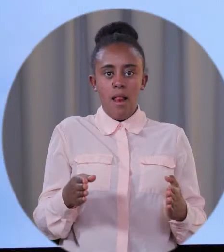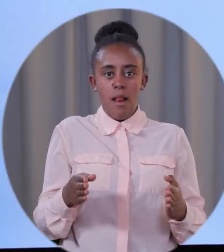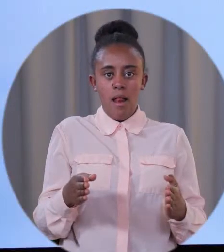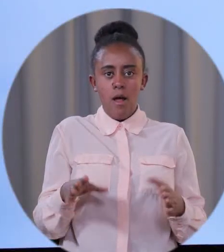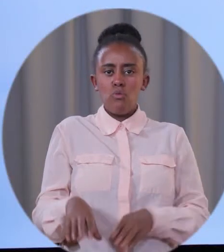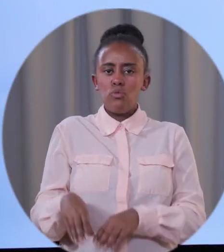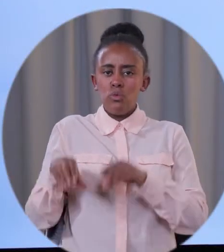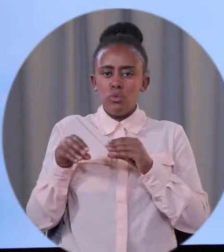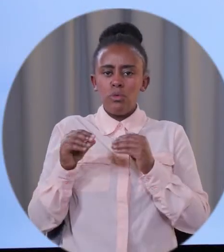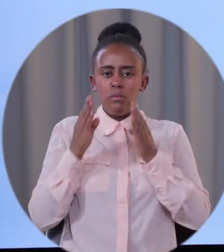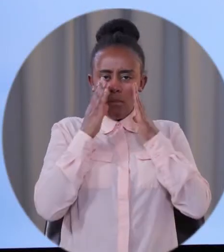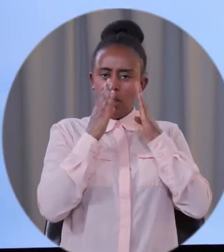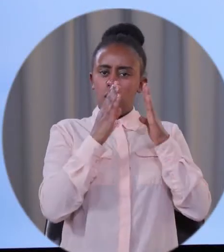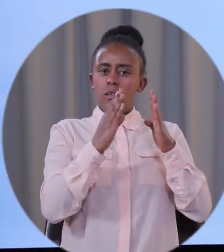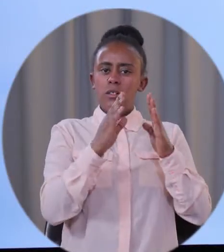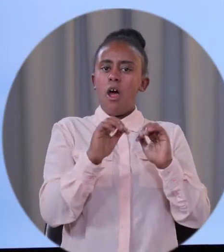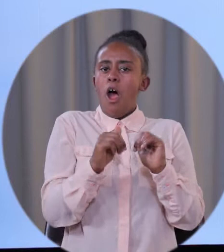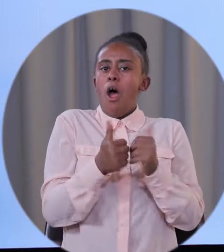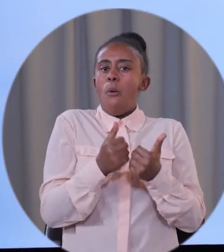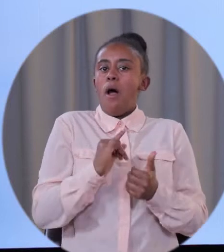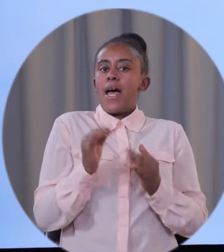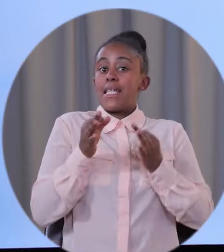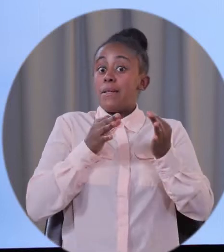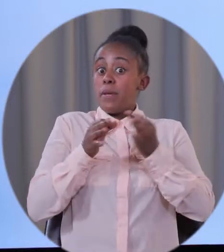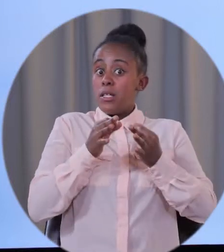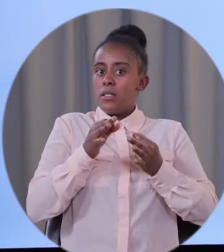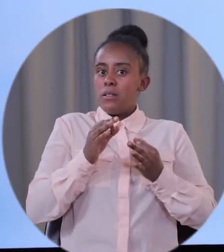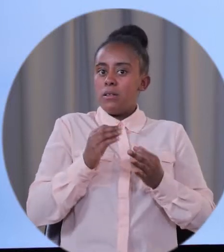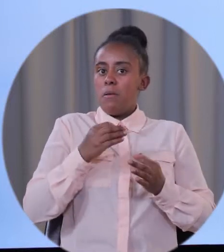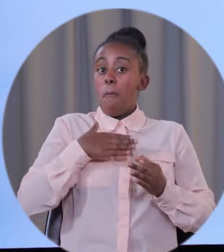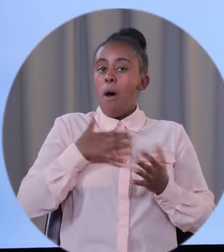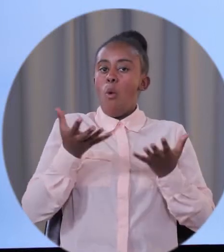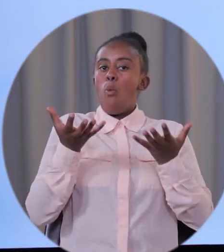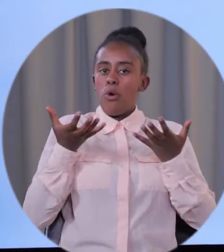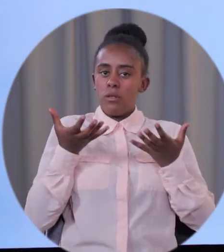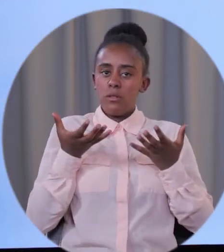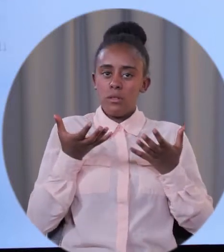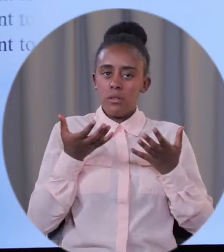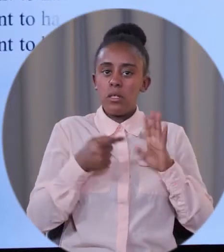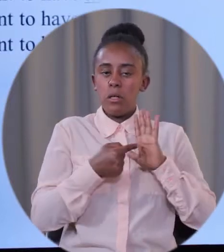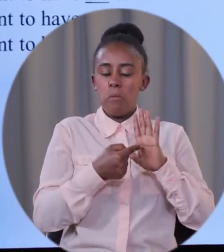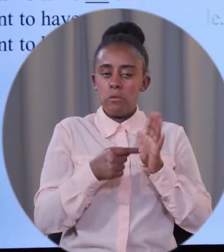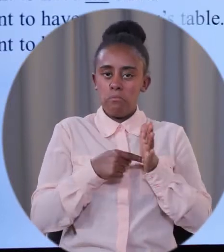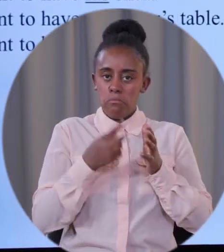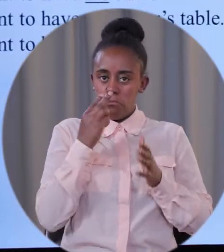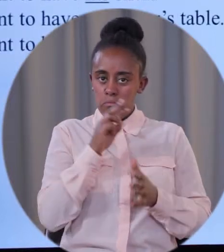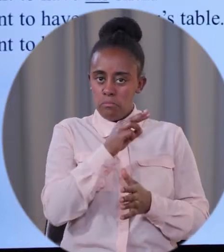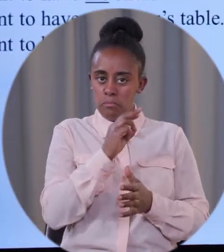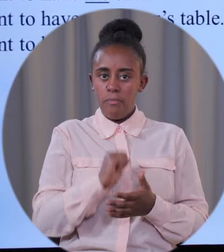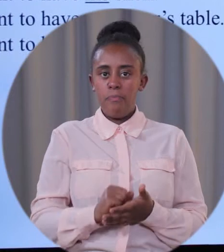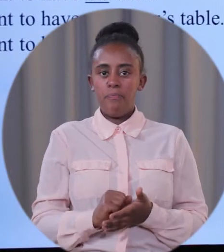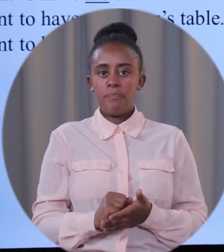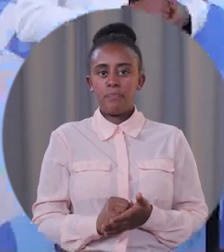pay attention how I express my wants. Look at the examples.